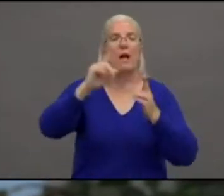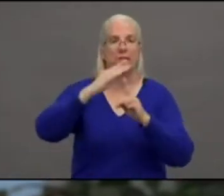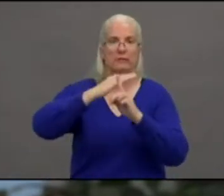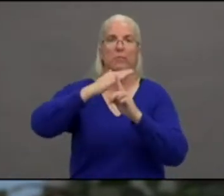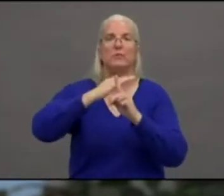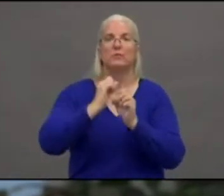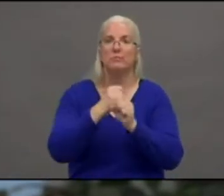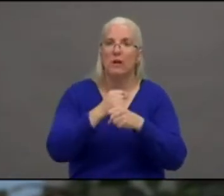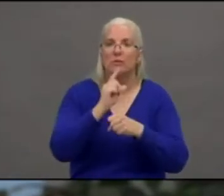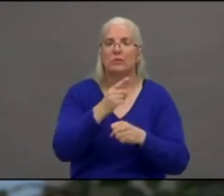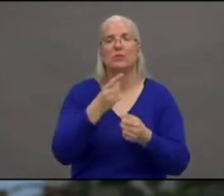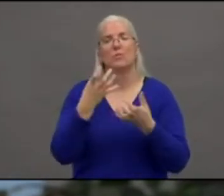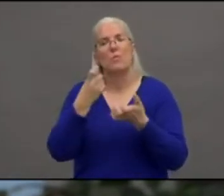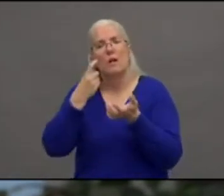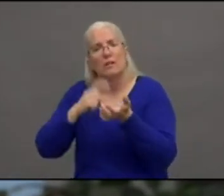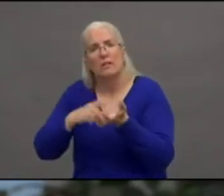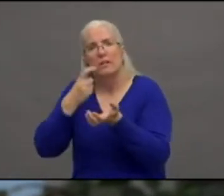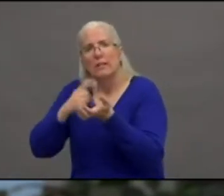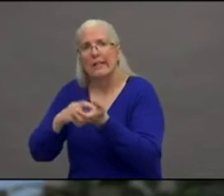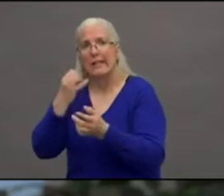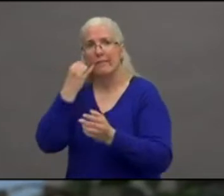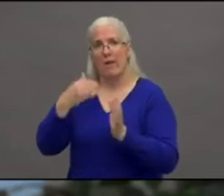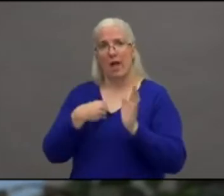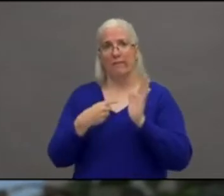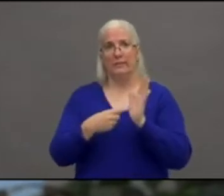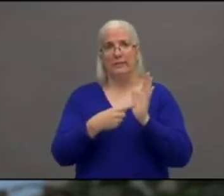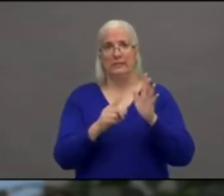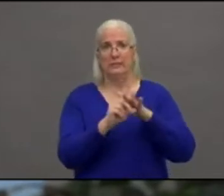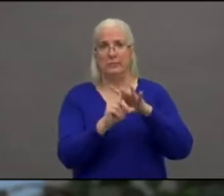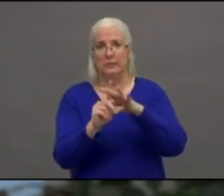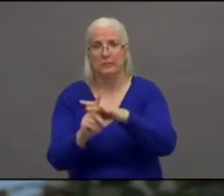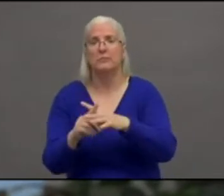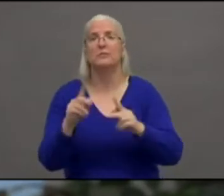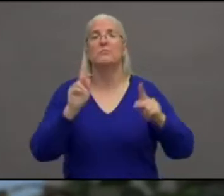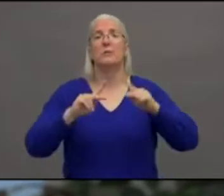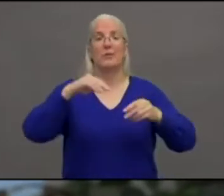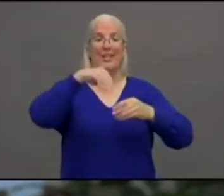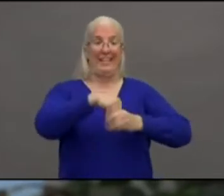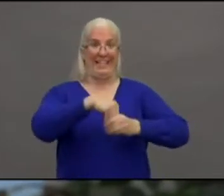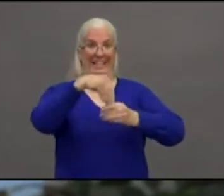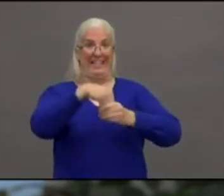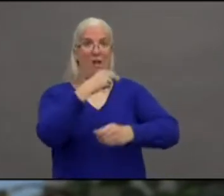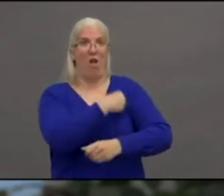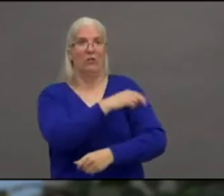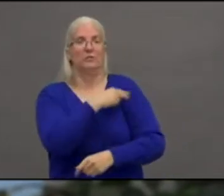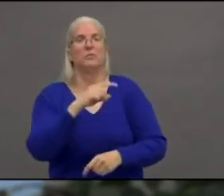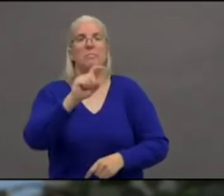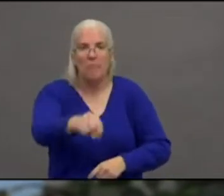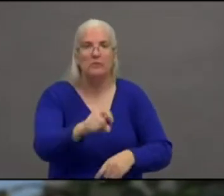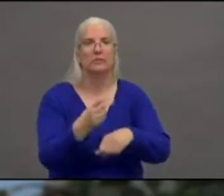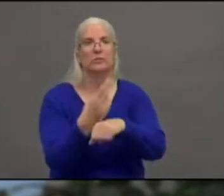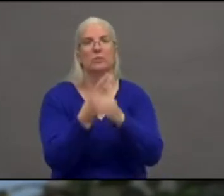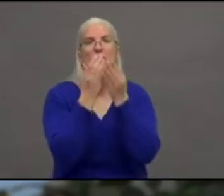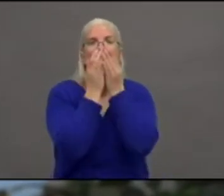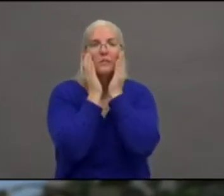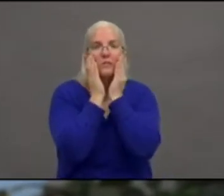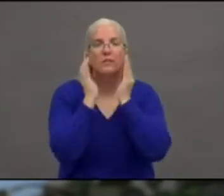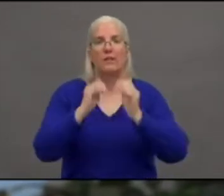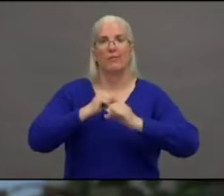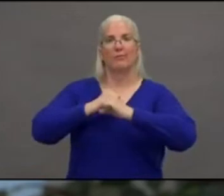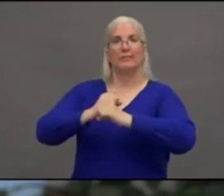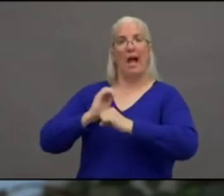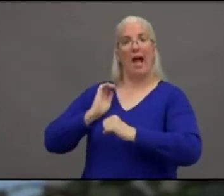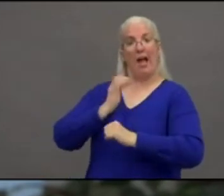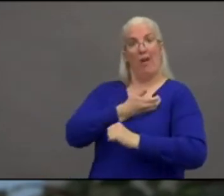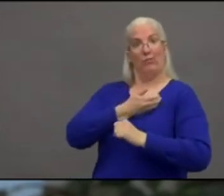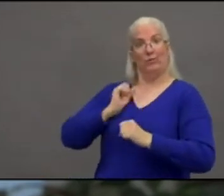are walking around in the hospital required to have facial coverings. So people will have facial coverings in the hospital. That's to protect us and to protect you,